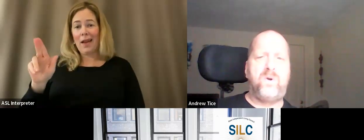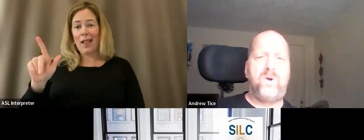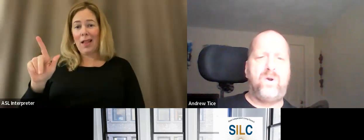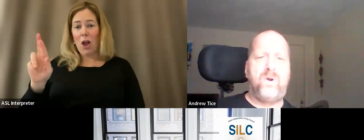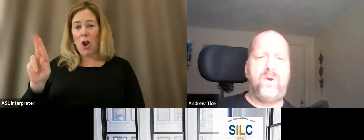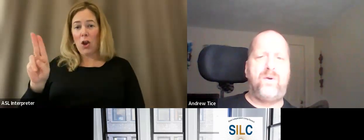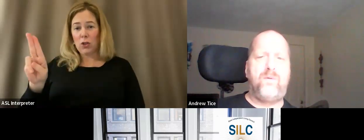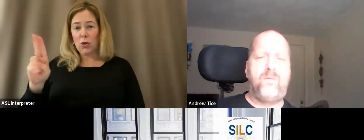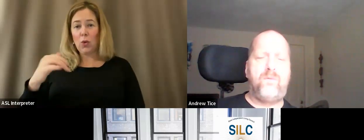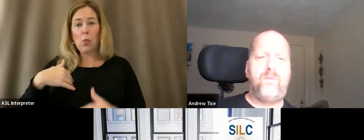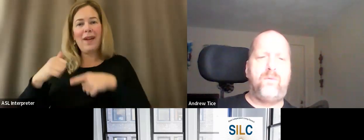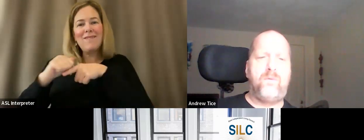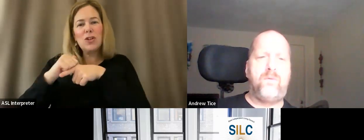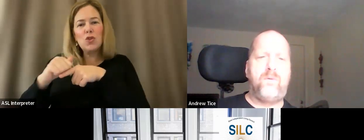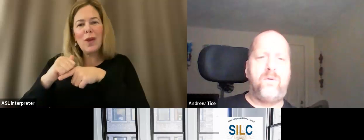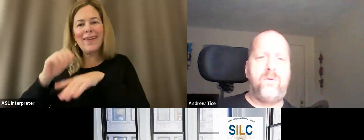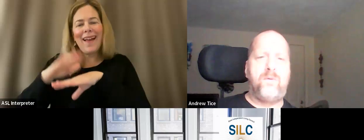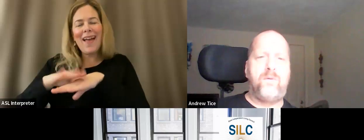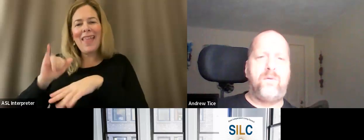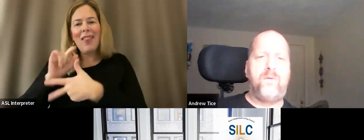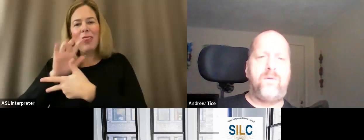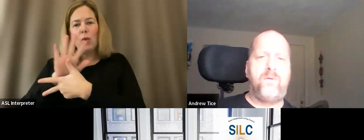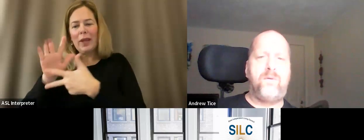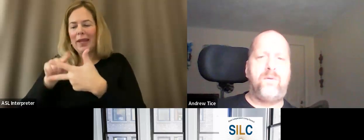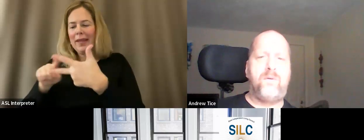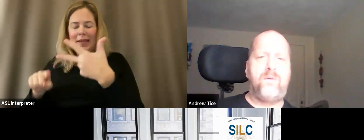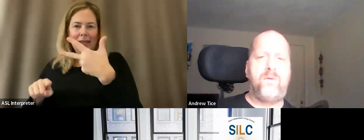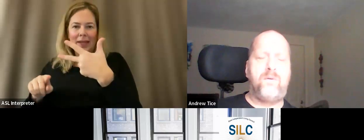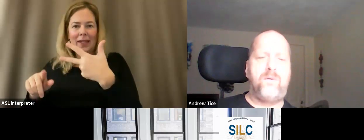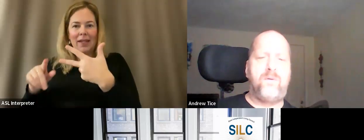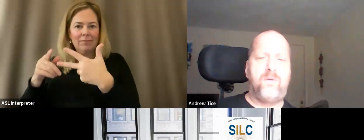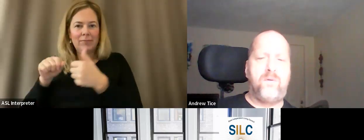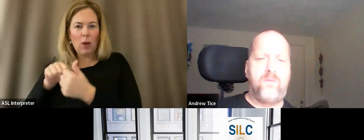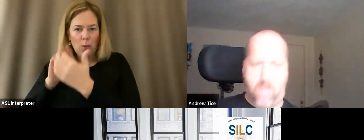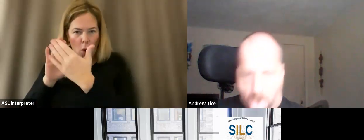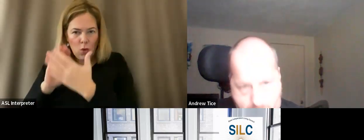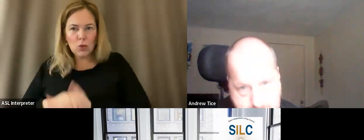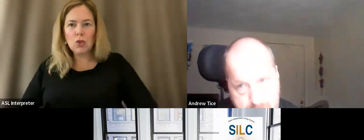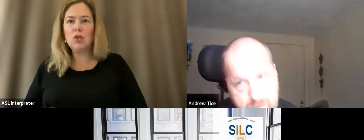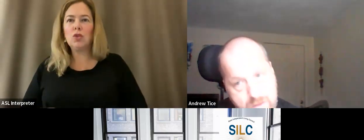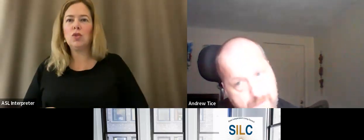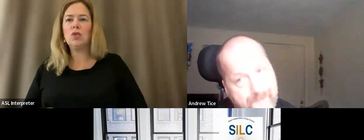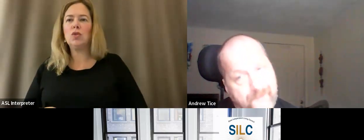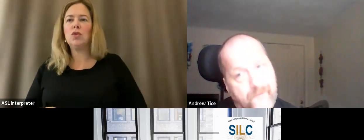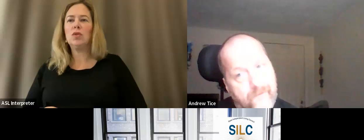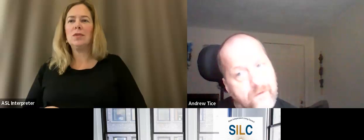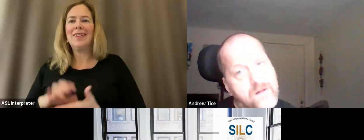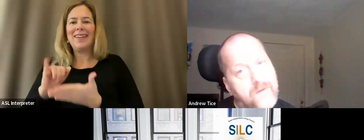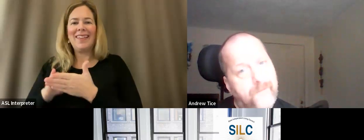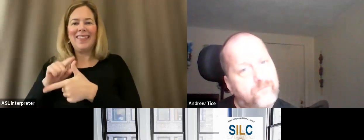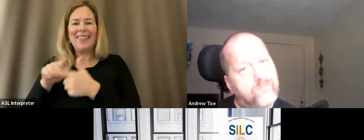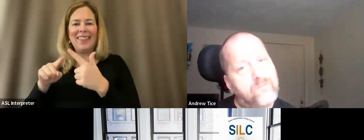the 3-pronged approach, which you might want to look at. The link to the training